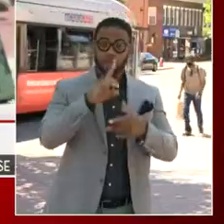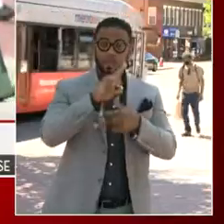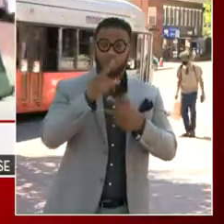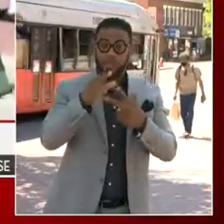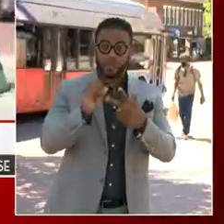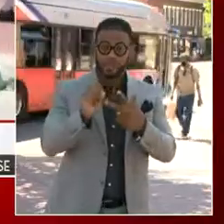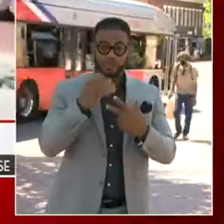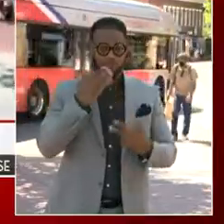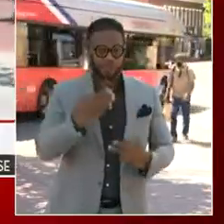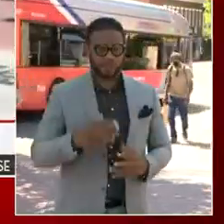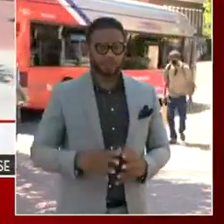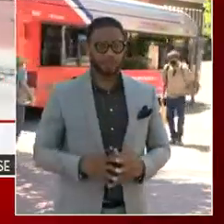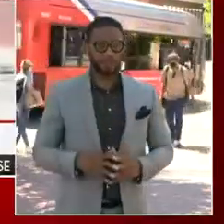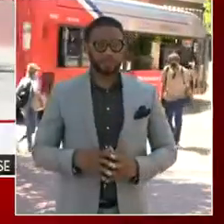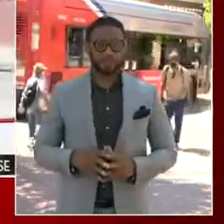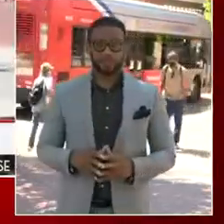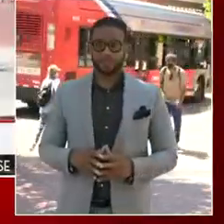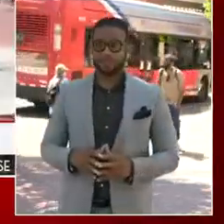Thank you.